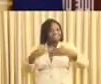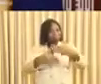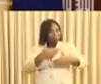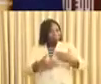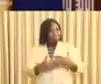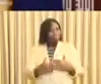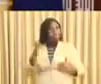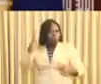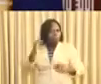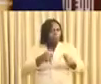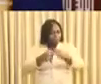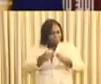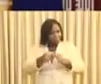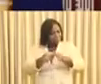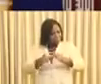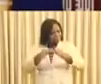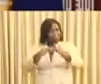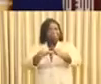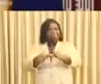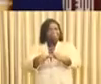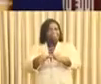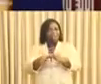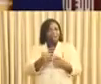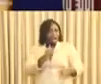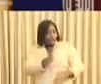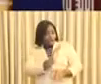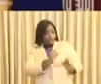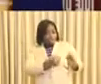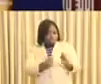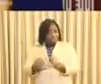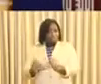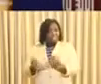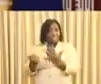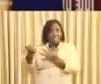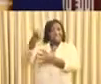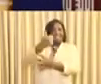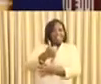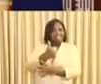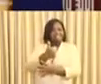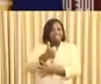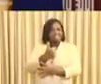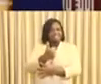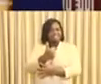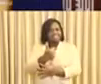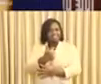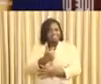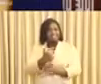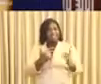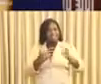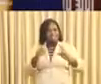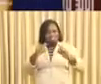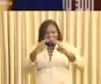our strategy of enhanced 3 T's, i.e. tracing and testing to allow us